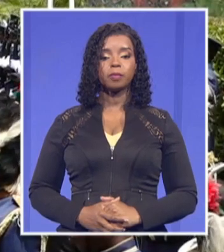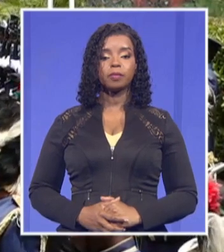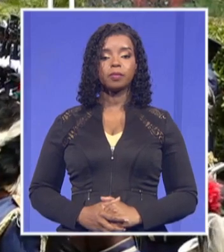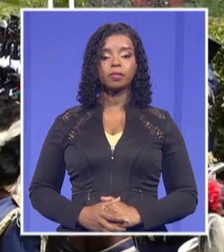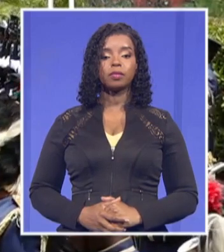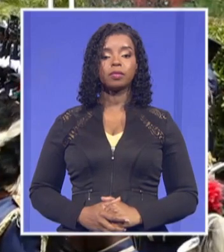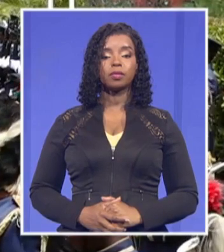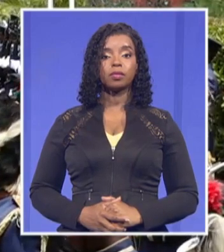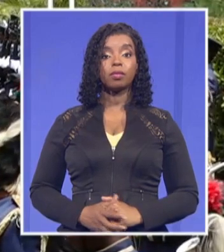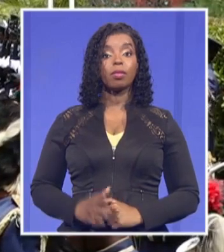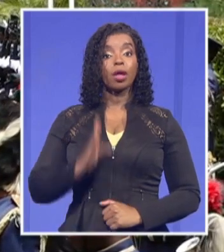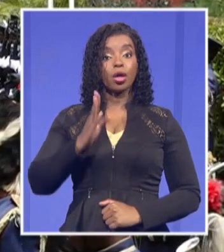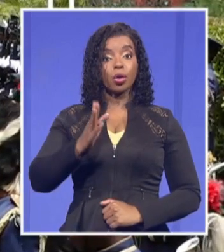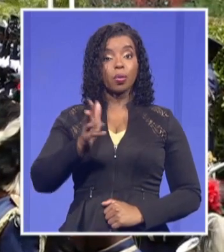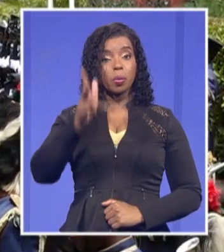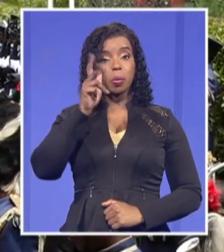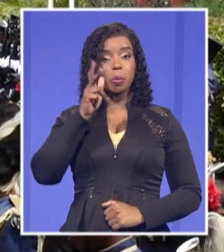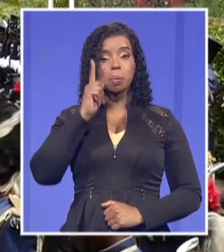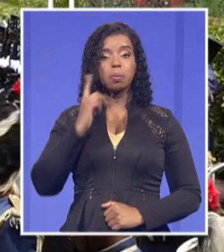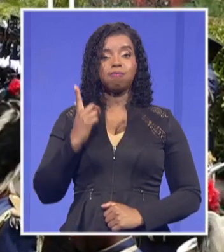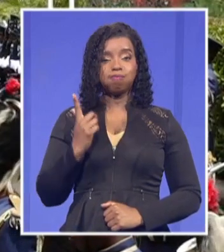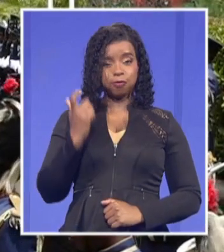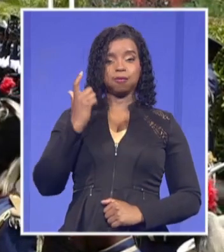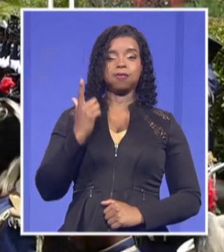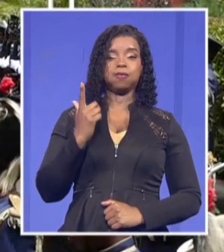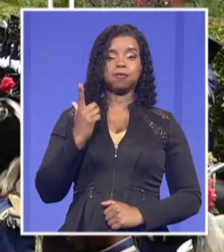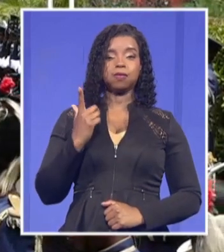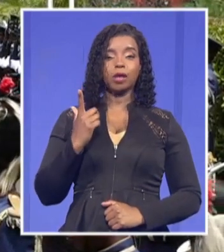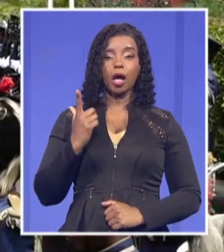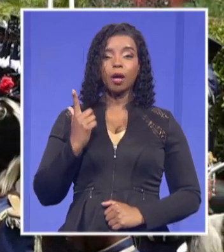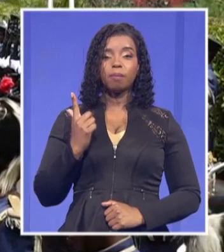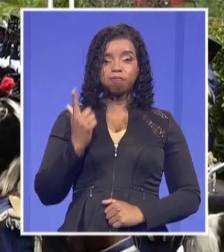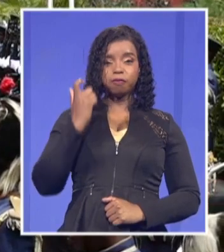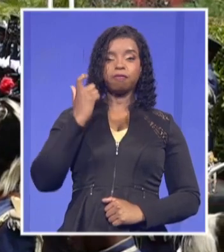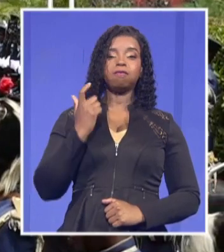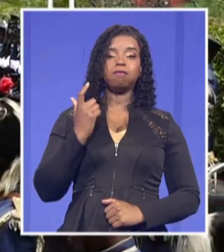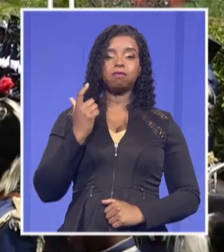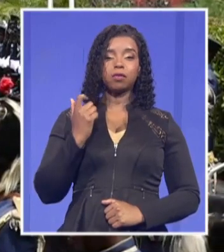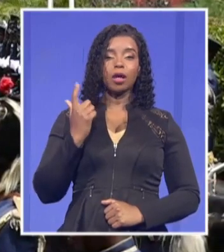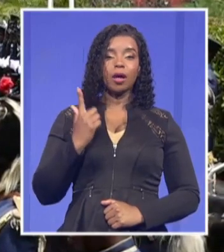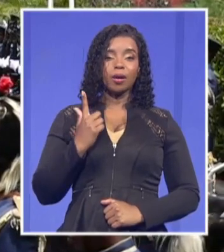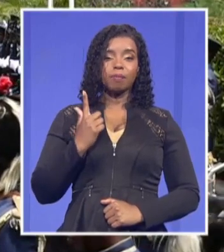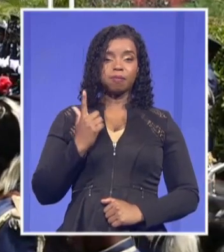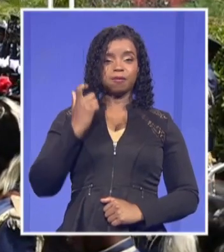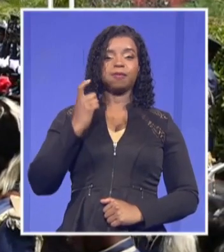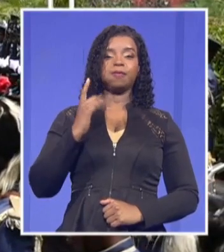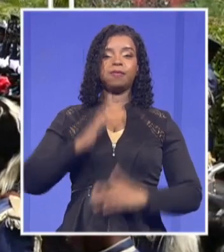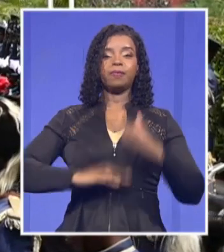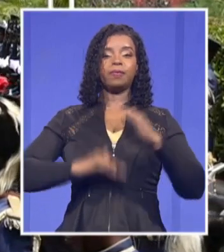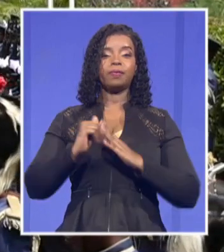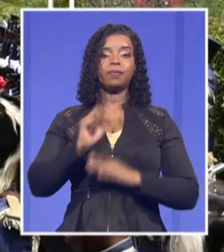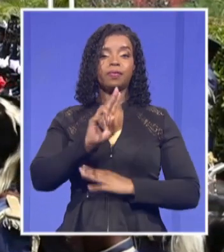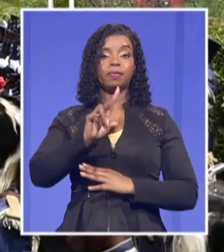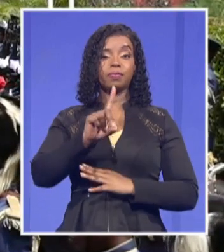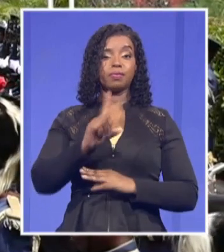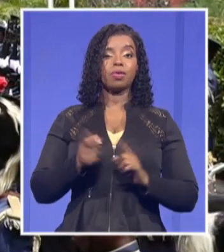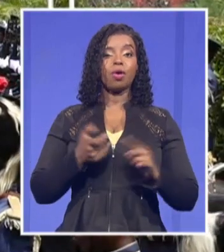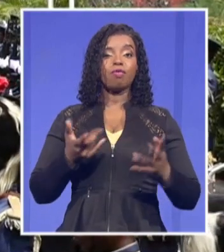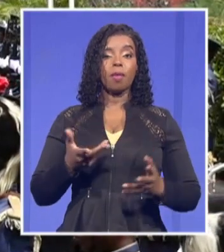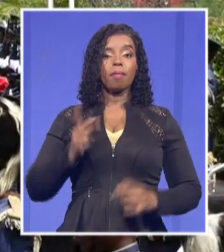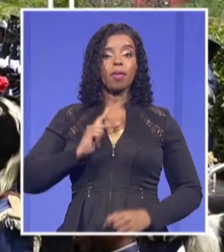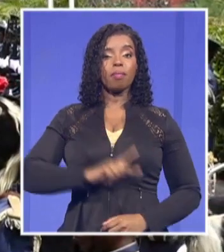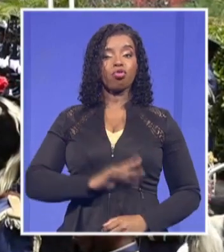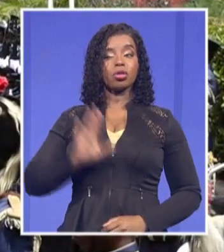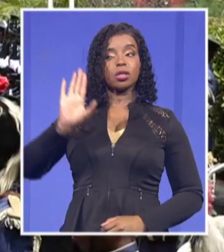You're listening to the 21-gun salute coming from that state visit. President of the Republic of Kenya,